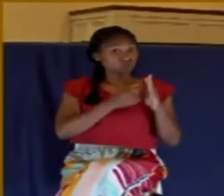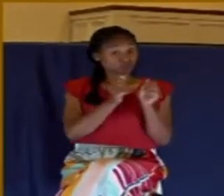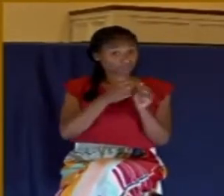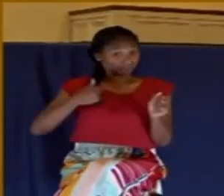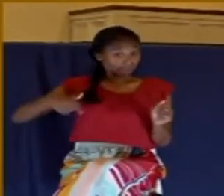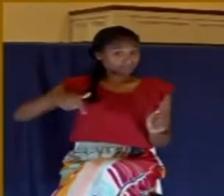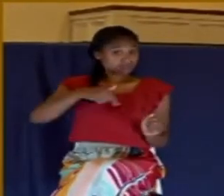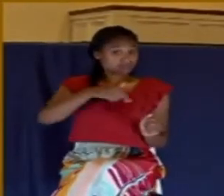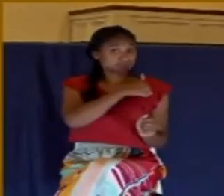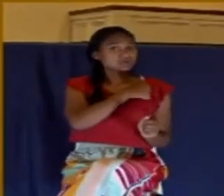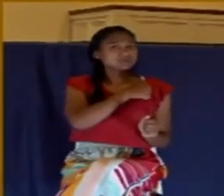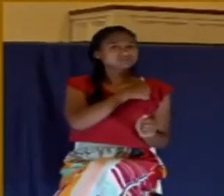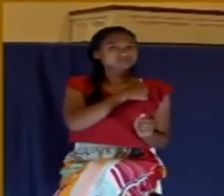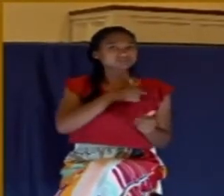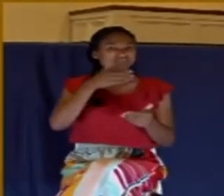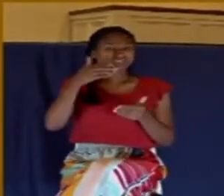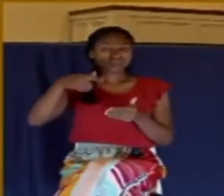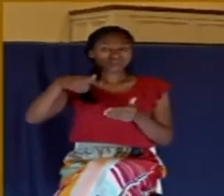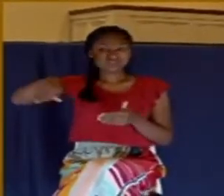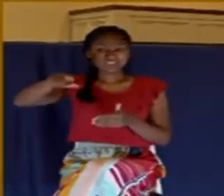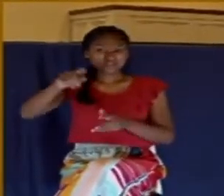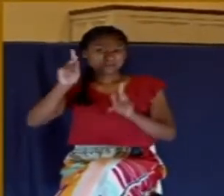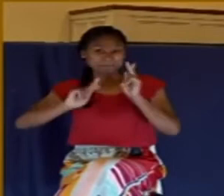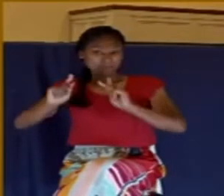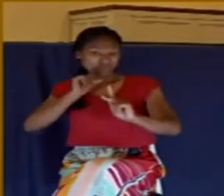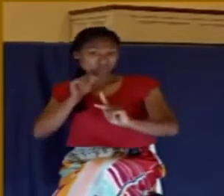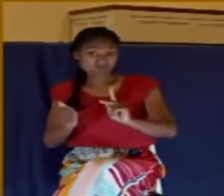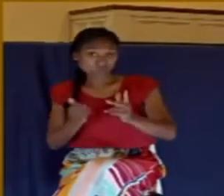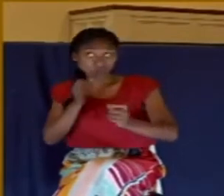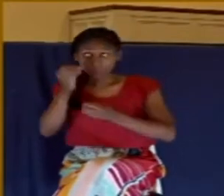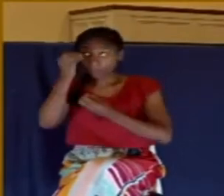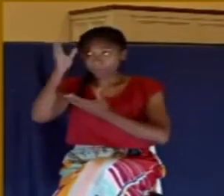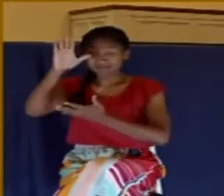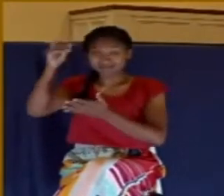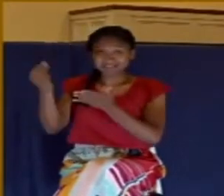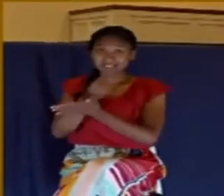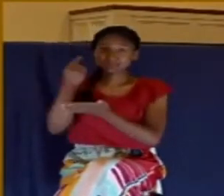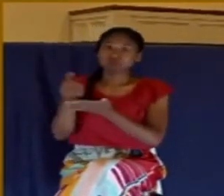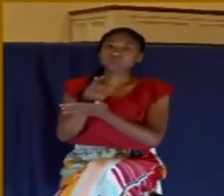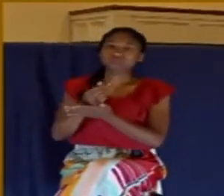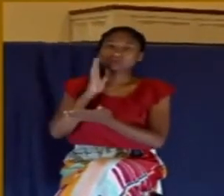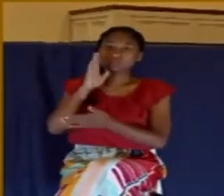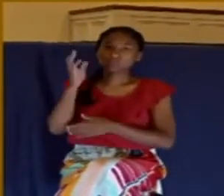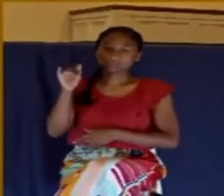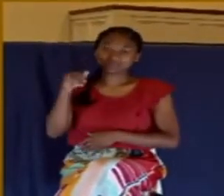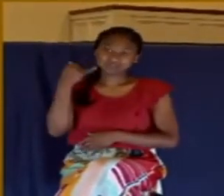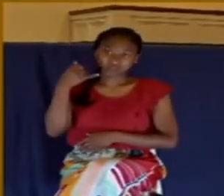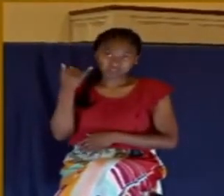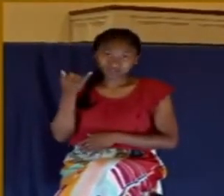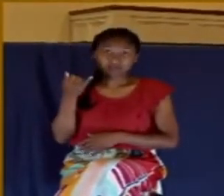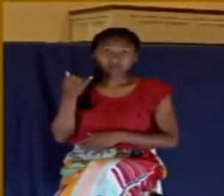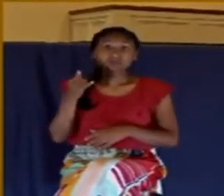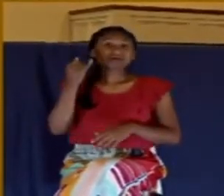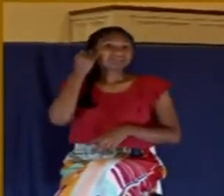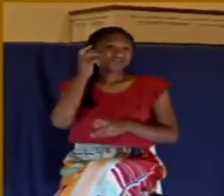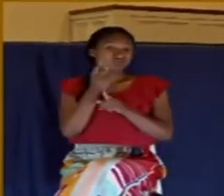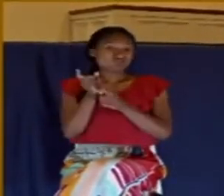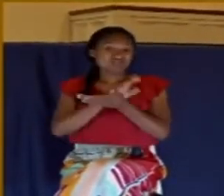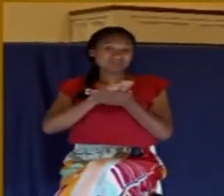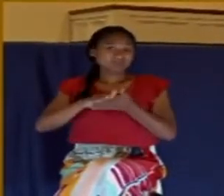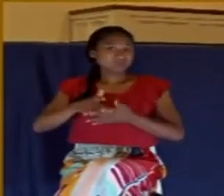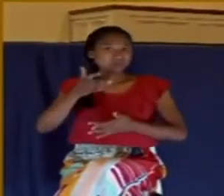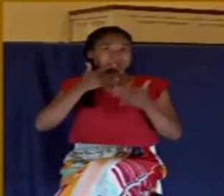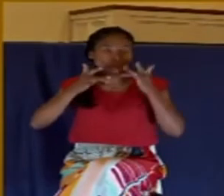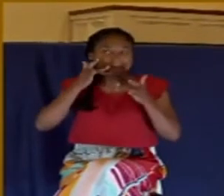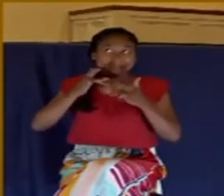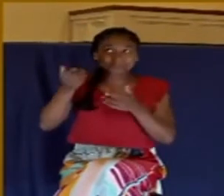us, what shall the end be of them that obey not the gospel of God? And if the righteous scarcely be saved,